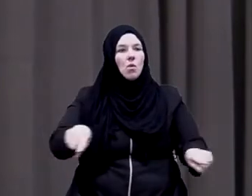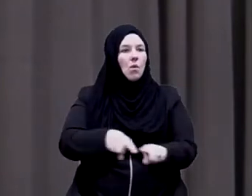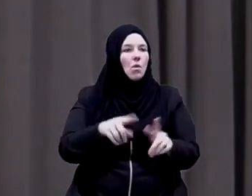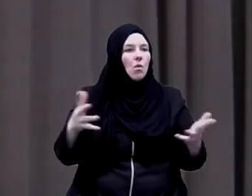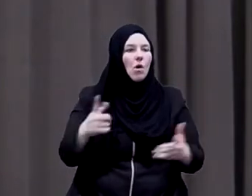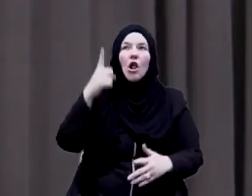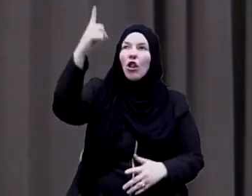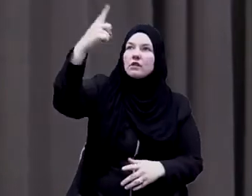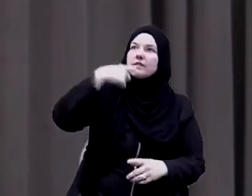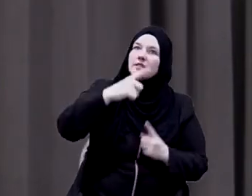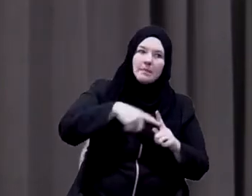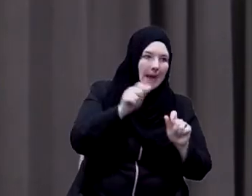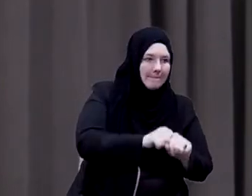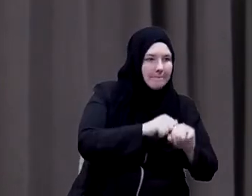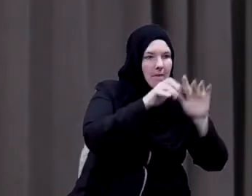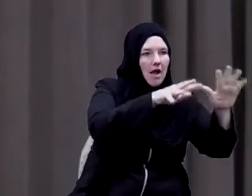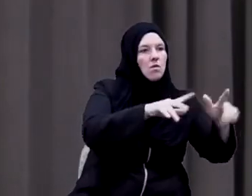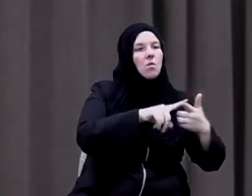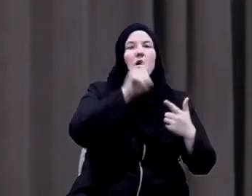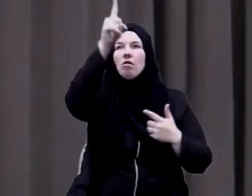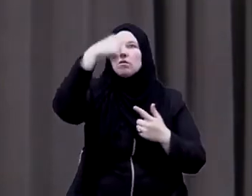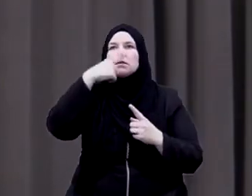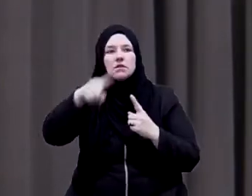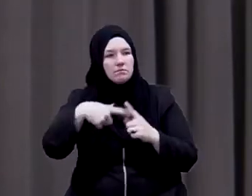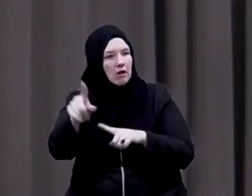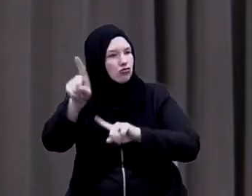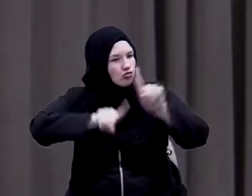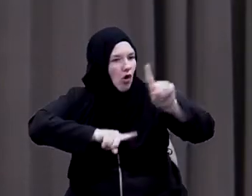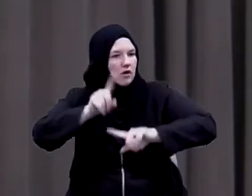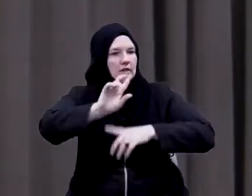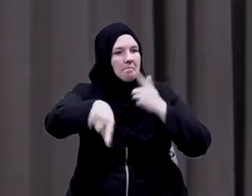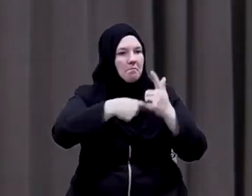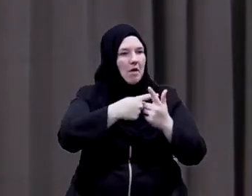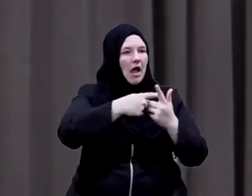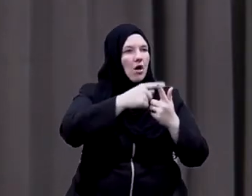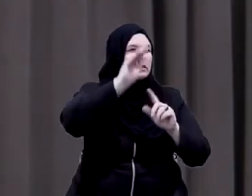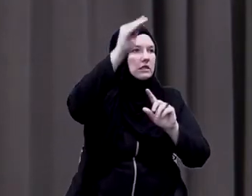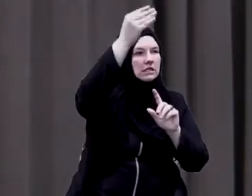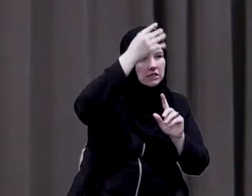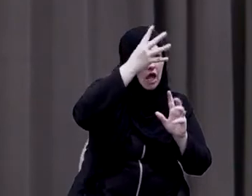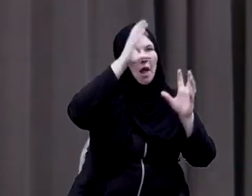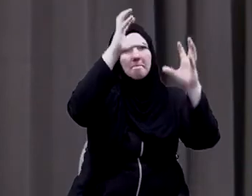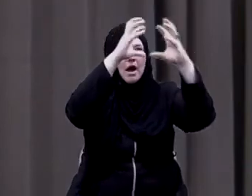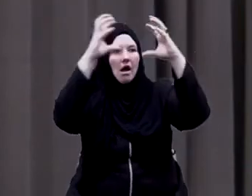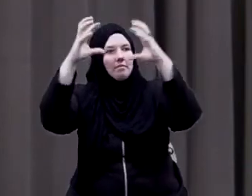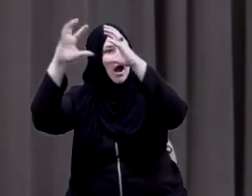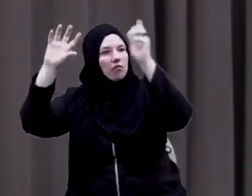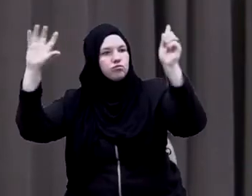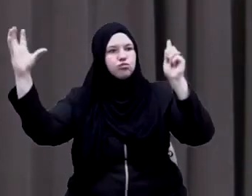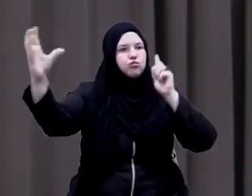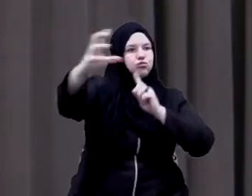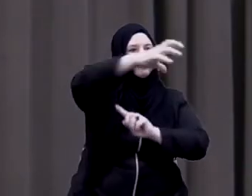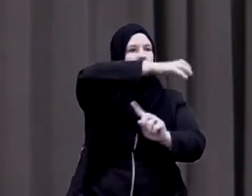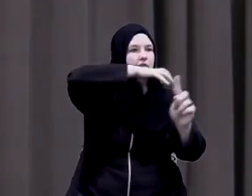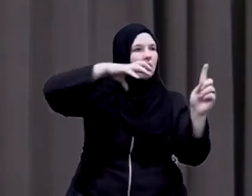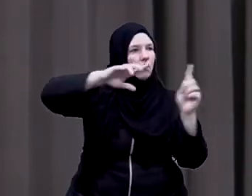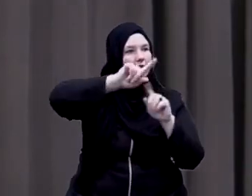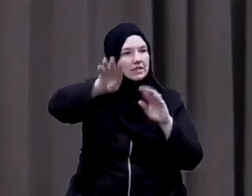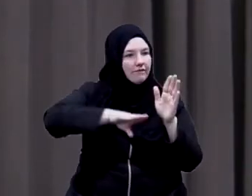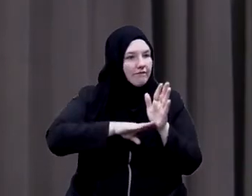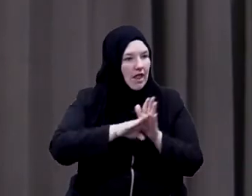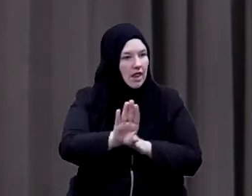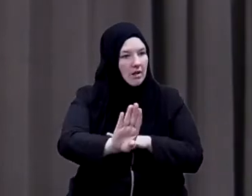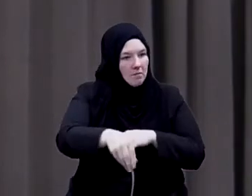about mountains, what Allah says about stars, about the planets, about the growing of or the development